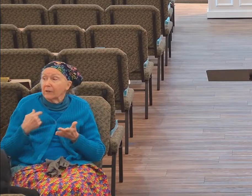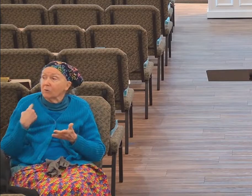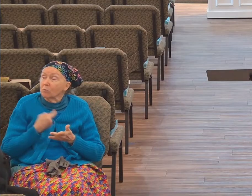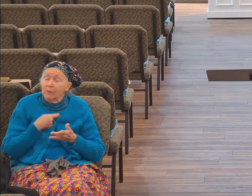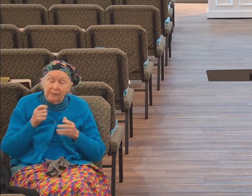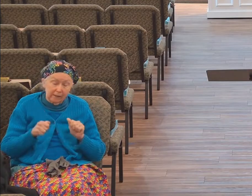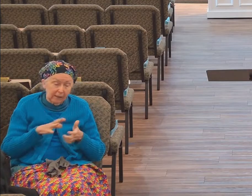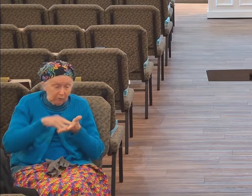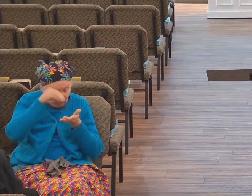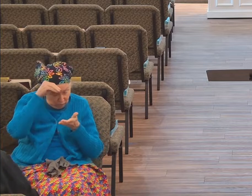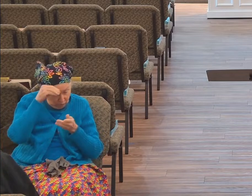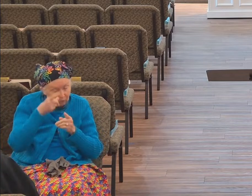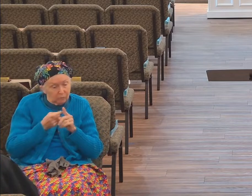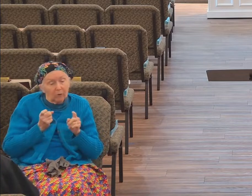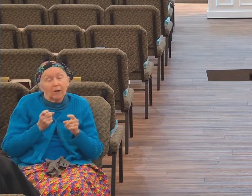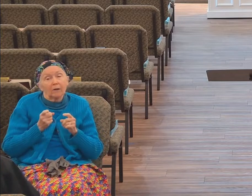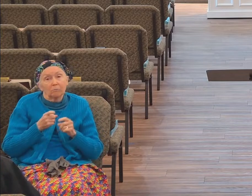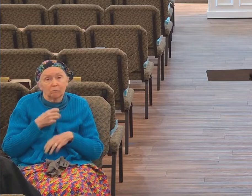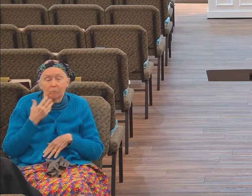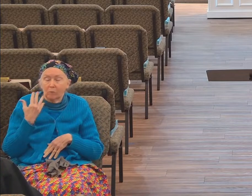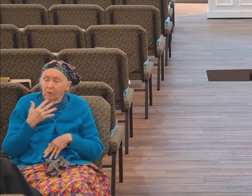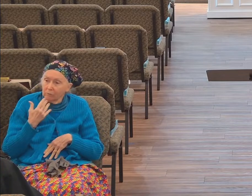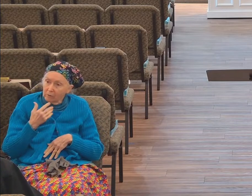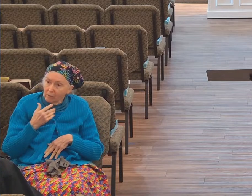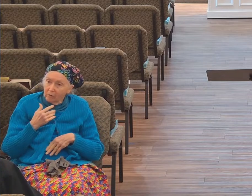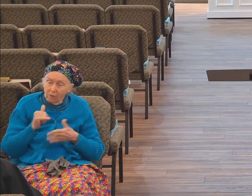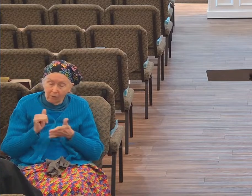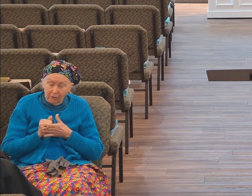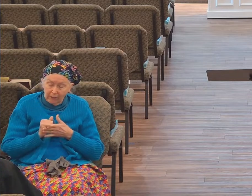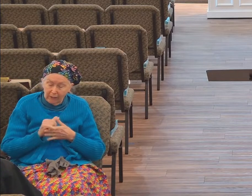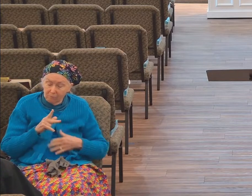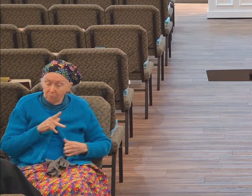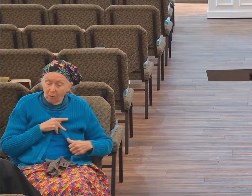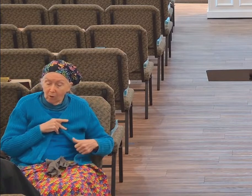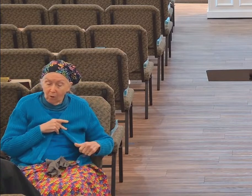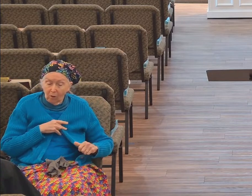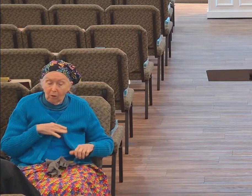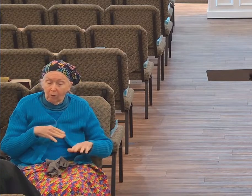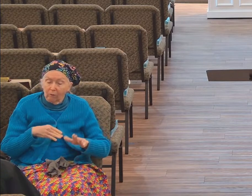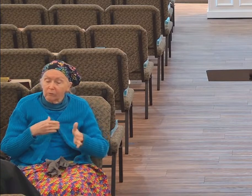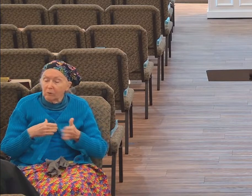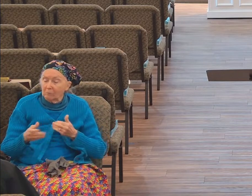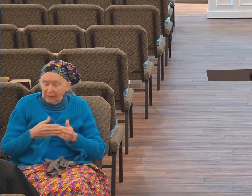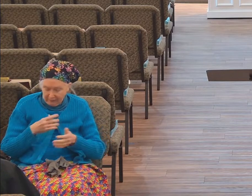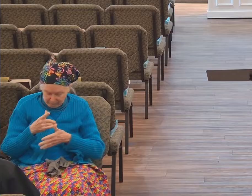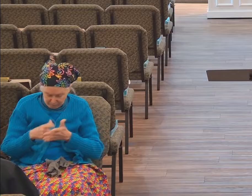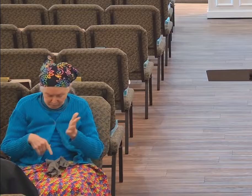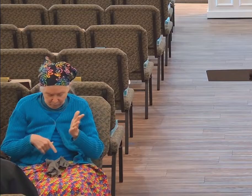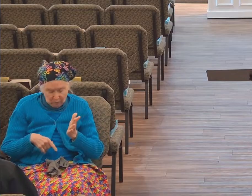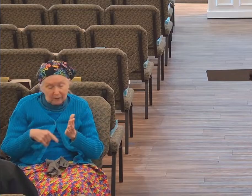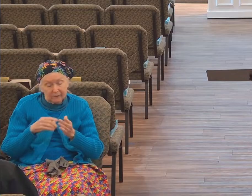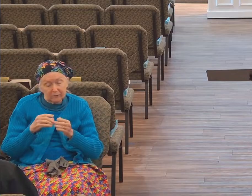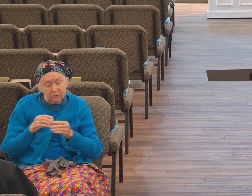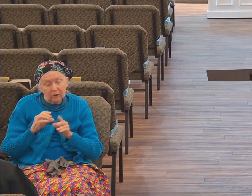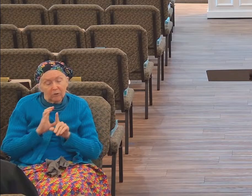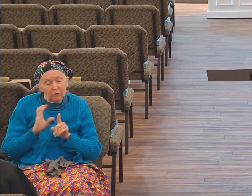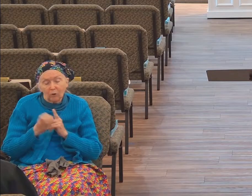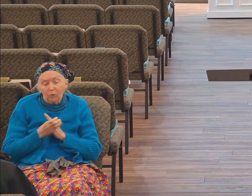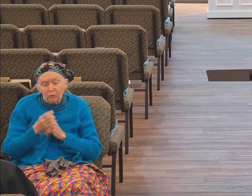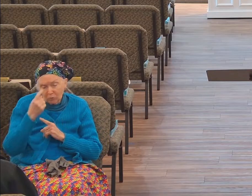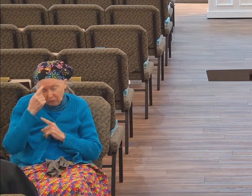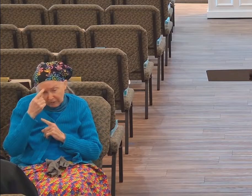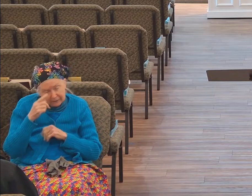was willing to do this in light of, or in spite of even, what was considered as cultural values. But Paul